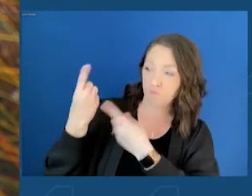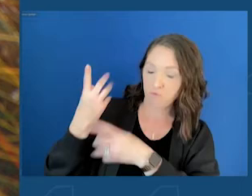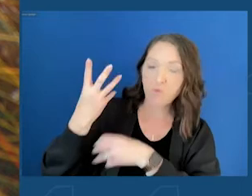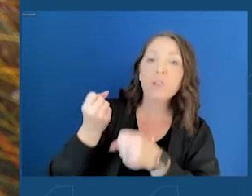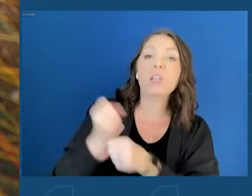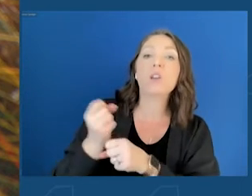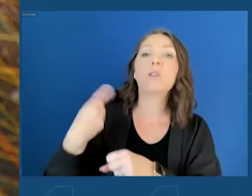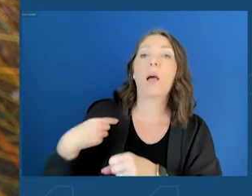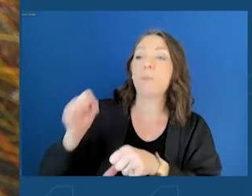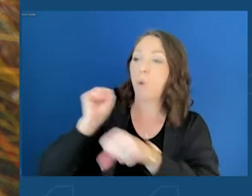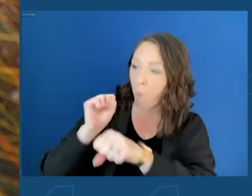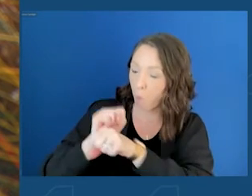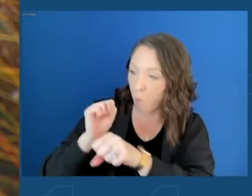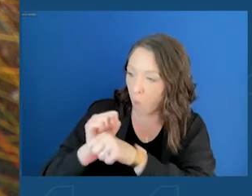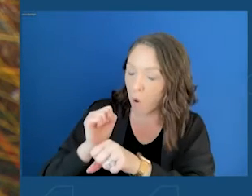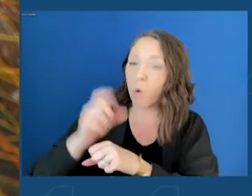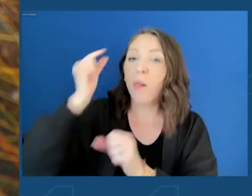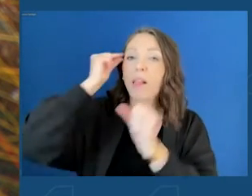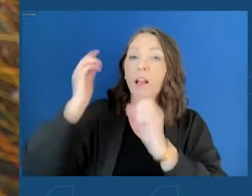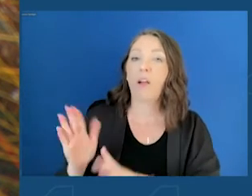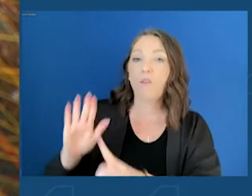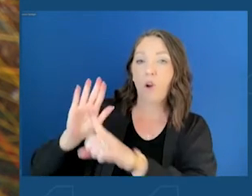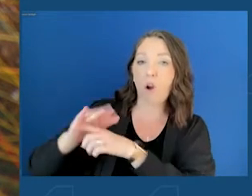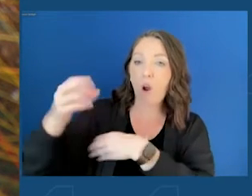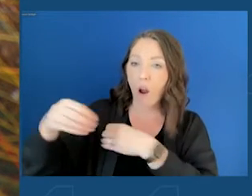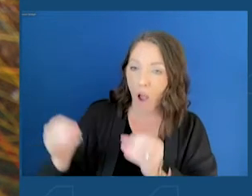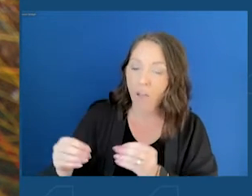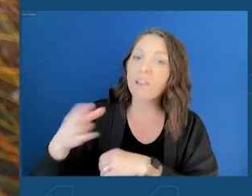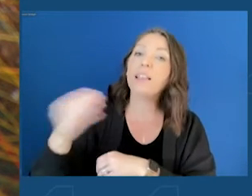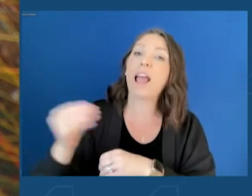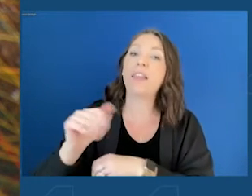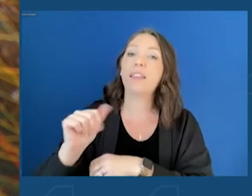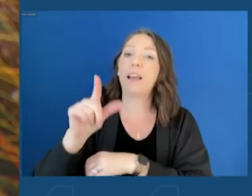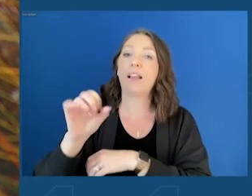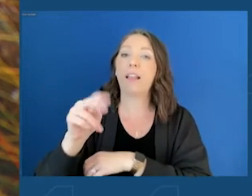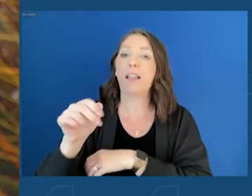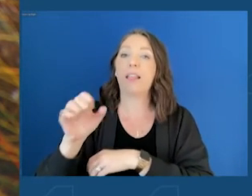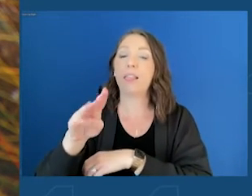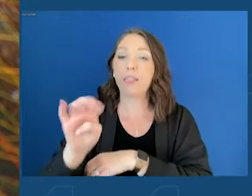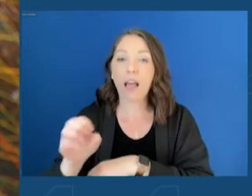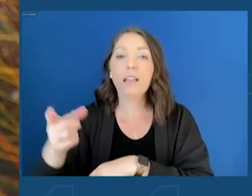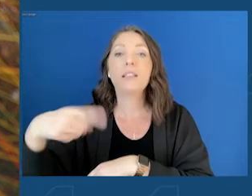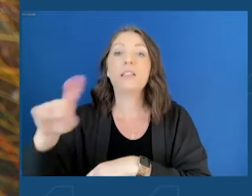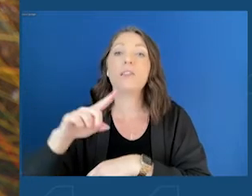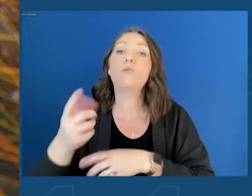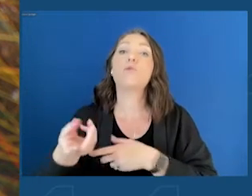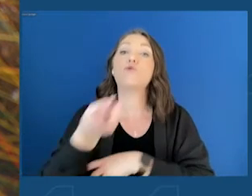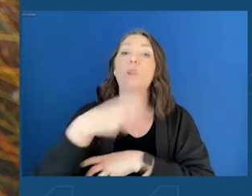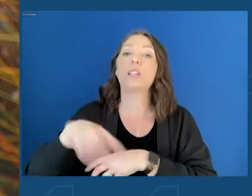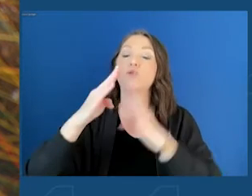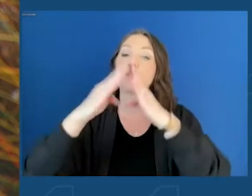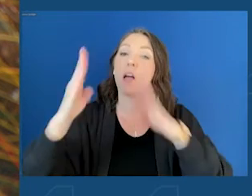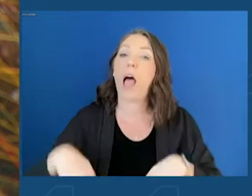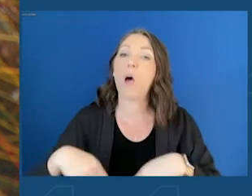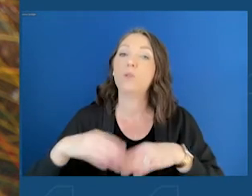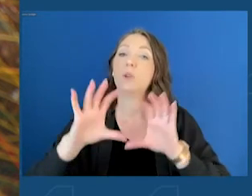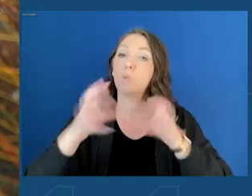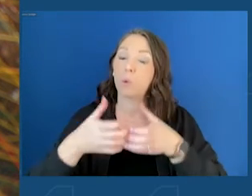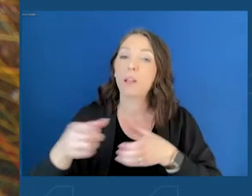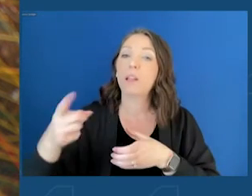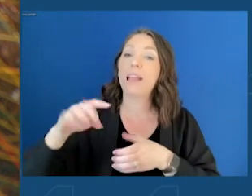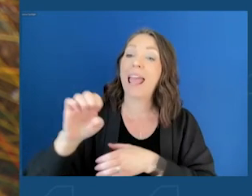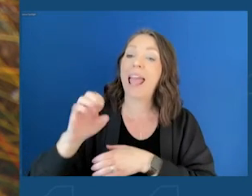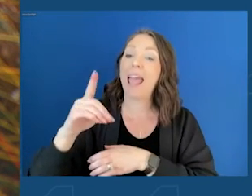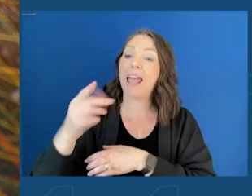Reform Alliance, shout out to Jessica Jackson, with the population at Edgecombe Transitional Housing Facility. Edgecombe is helping those returning